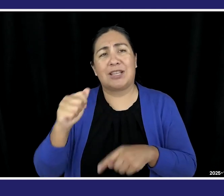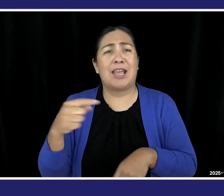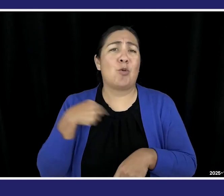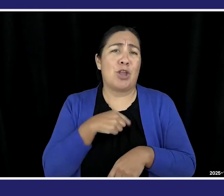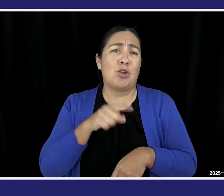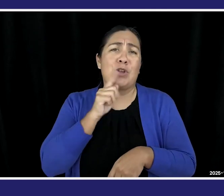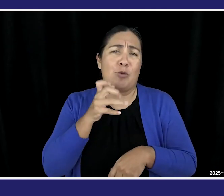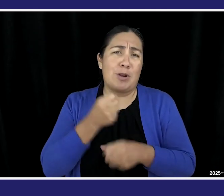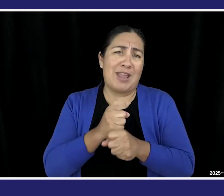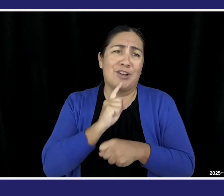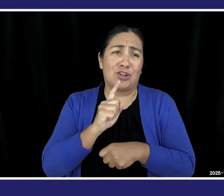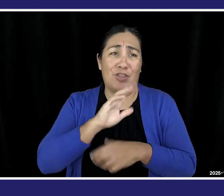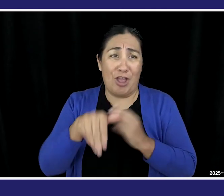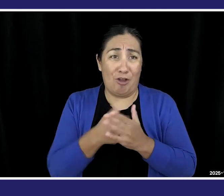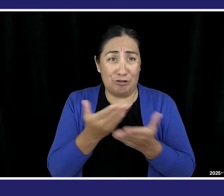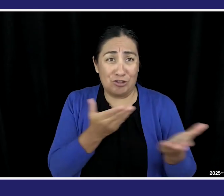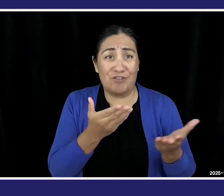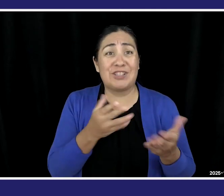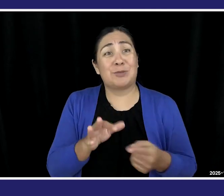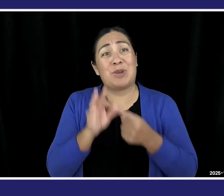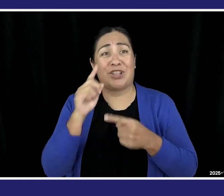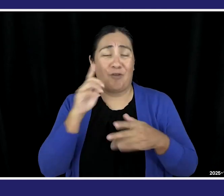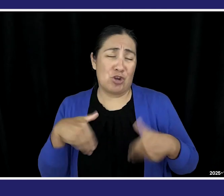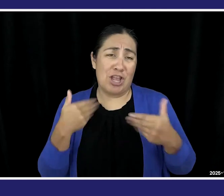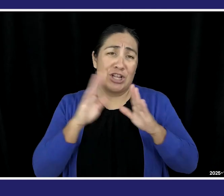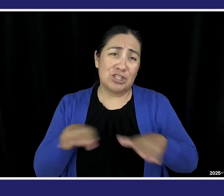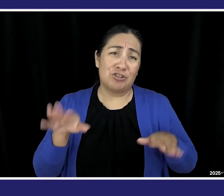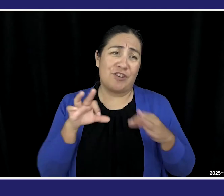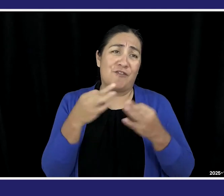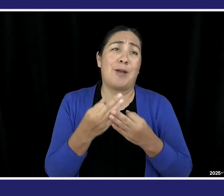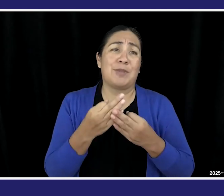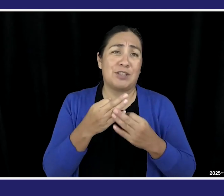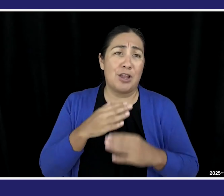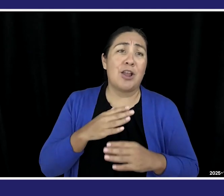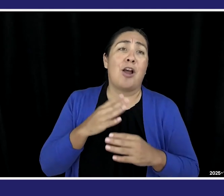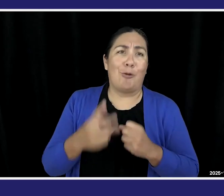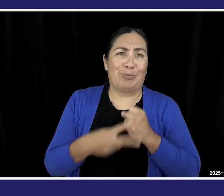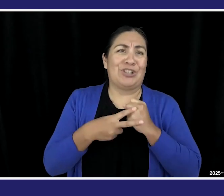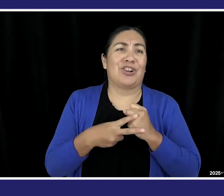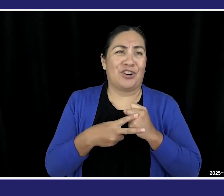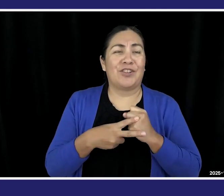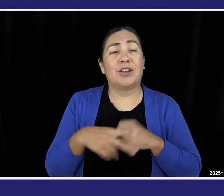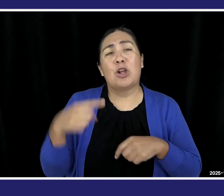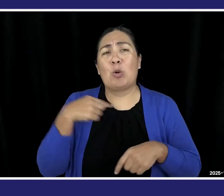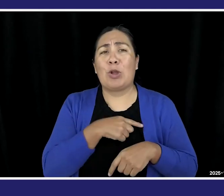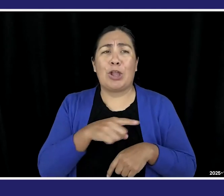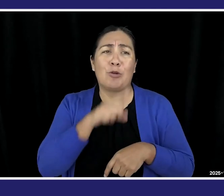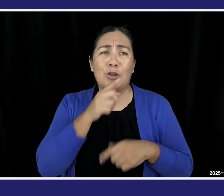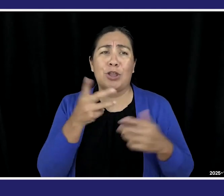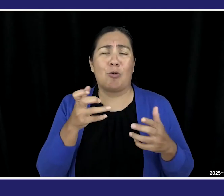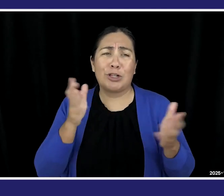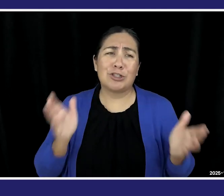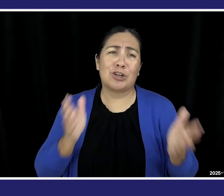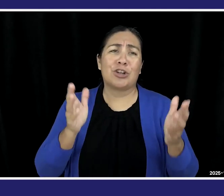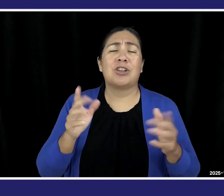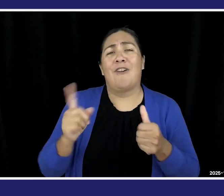are preserved to what extent is possible. We would like to urge that First Fives are required to be part of the